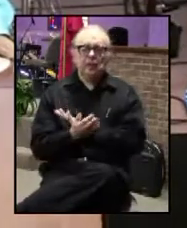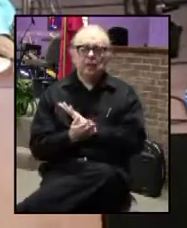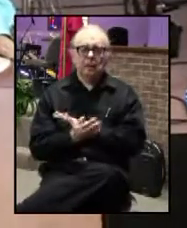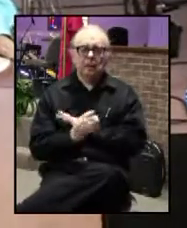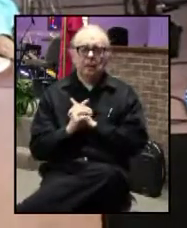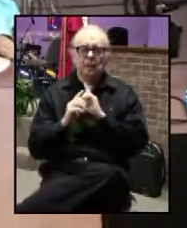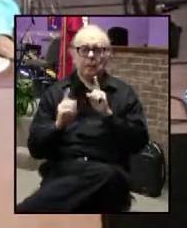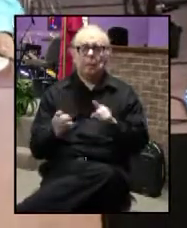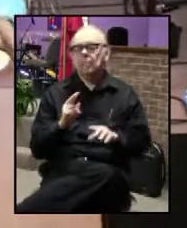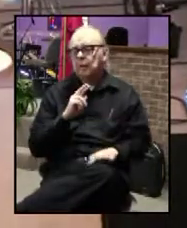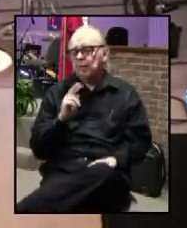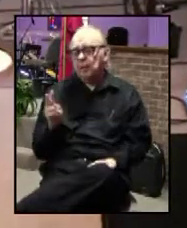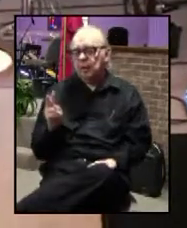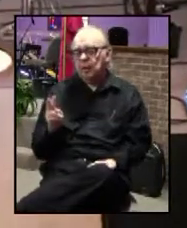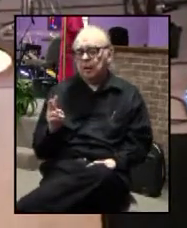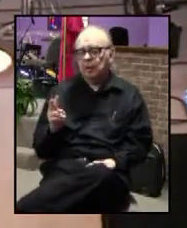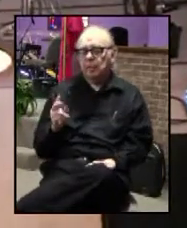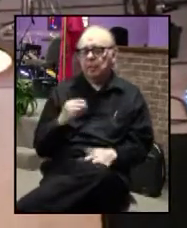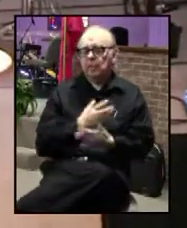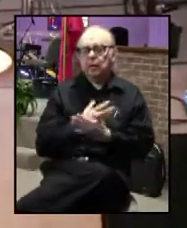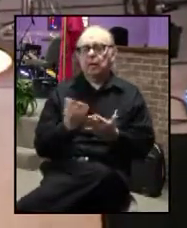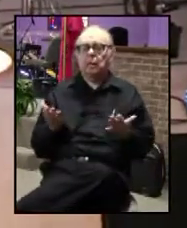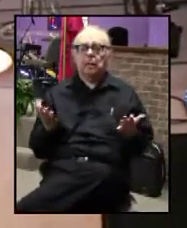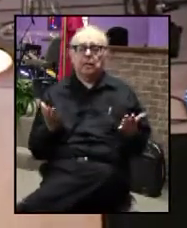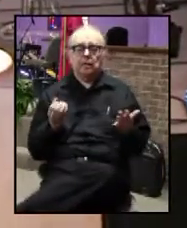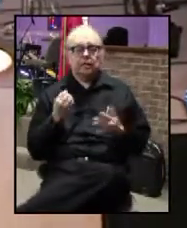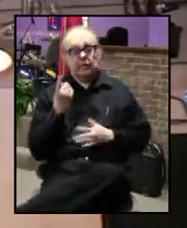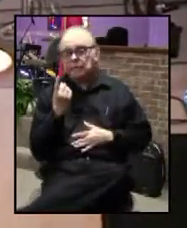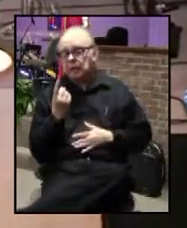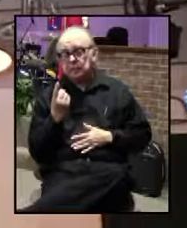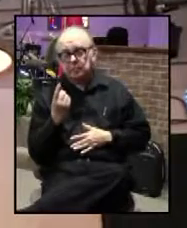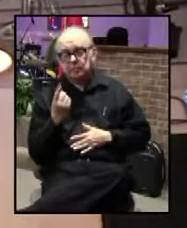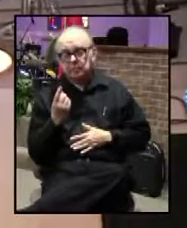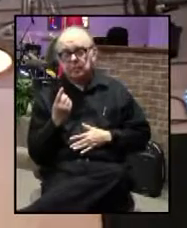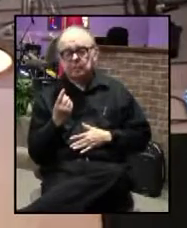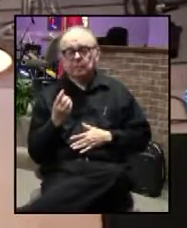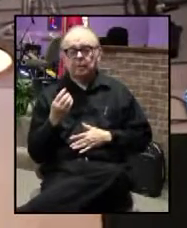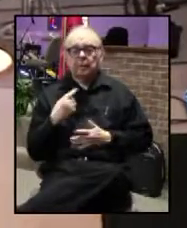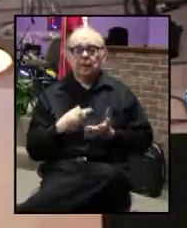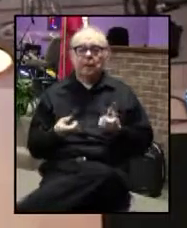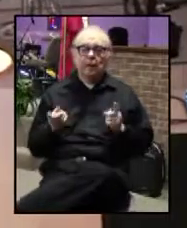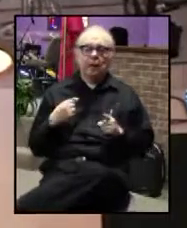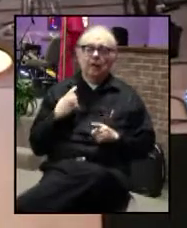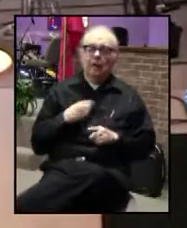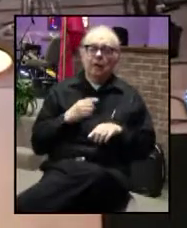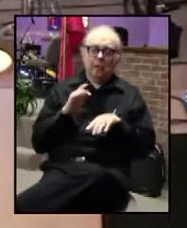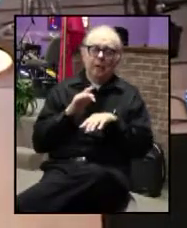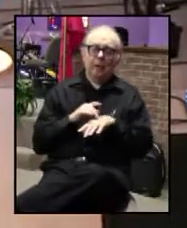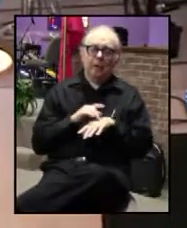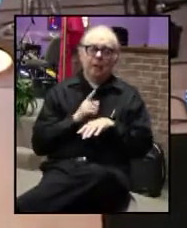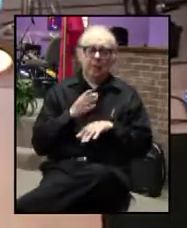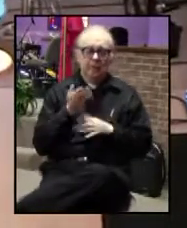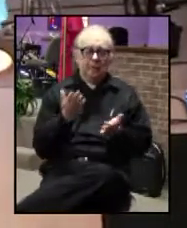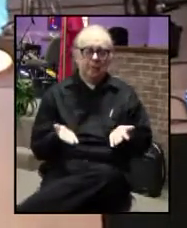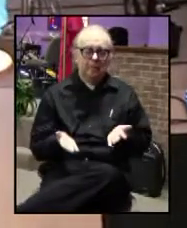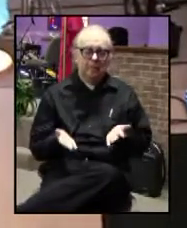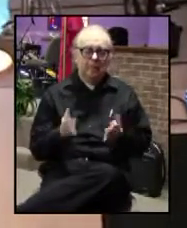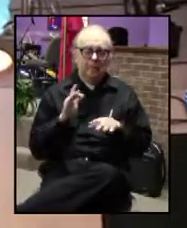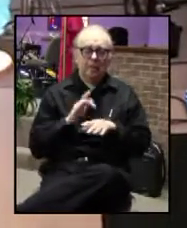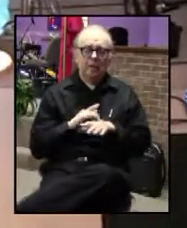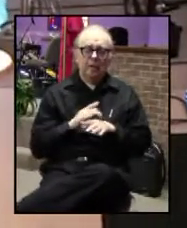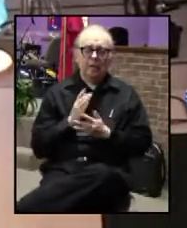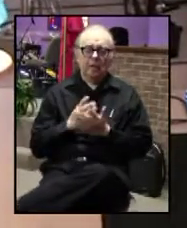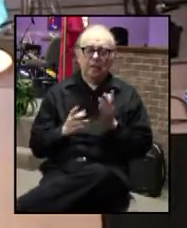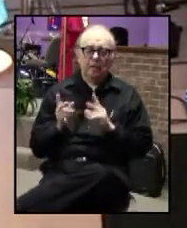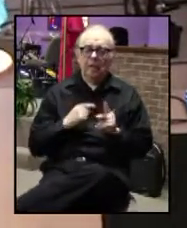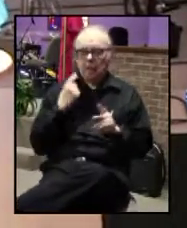when you go out and look, and this is some of the things that y'all don't realize. What happened is, we're reaching you all here. We're reaching some